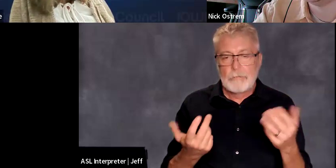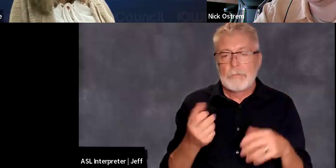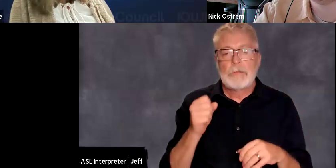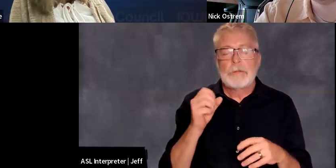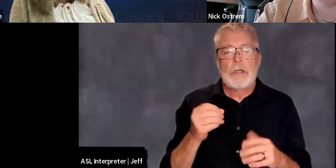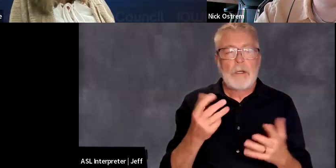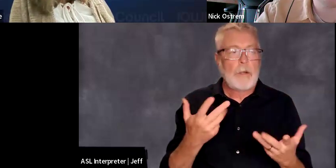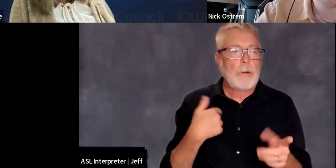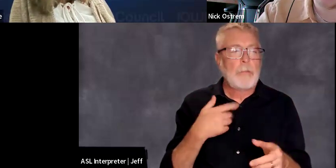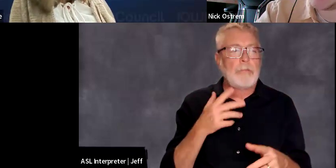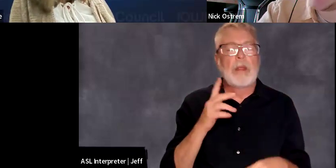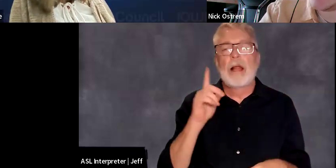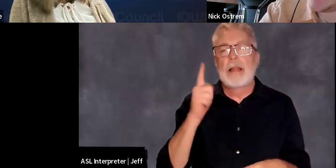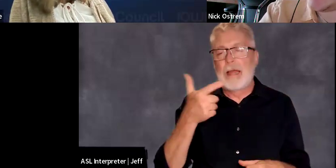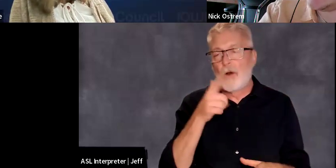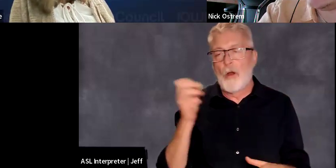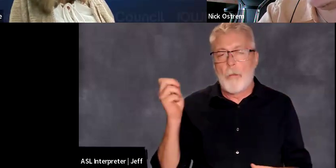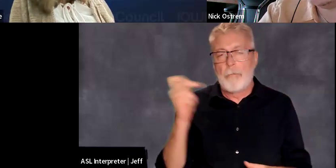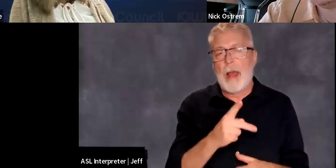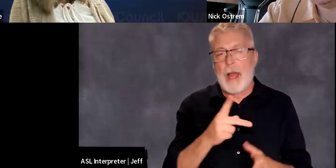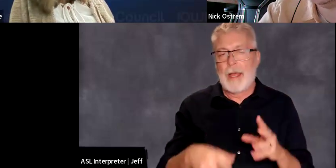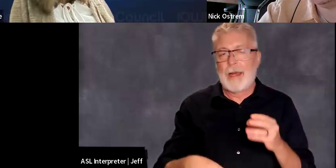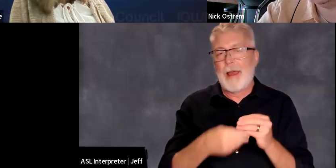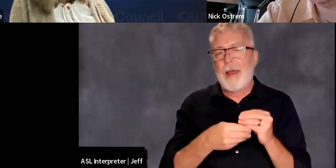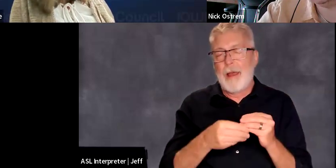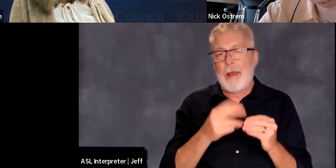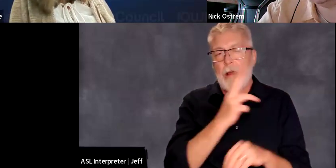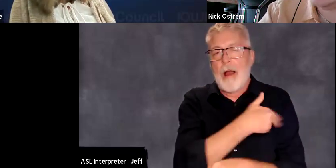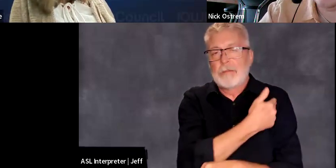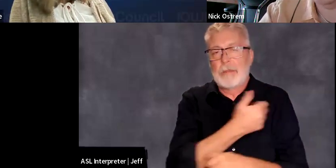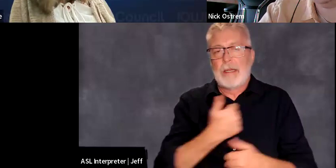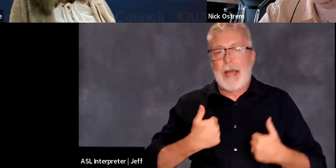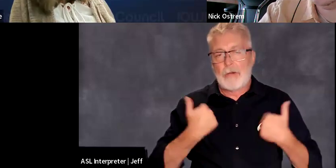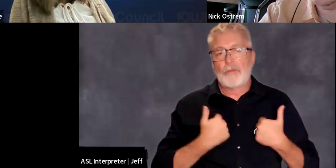so I can come in and put that information in there later.